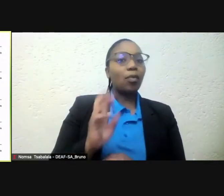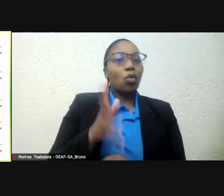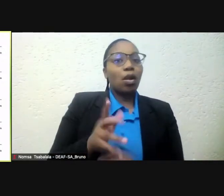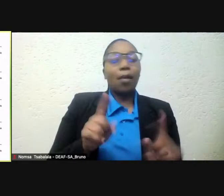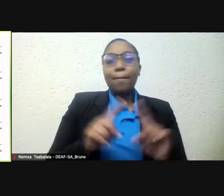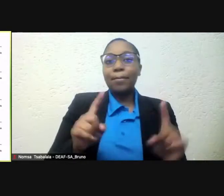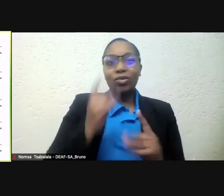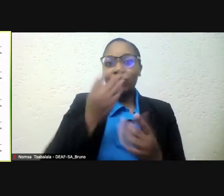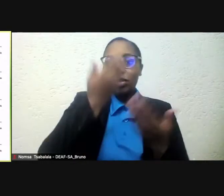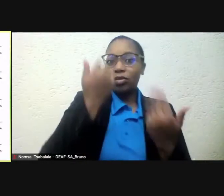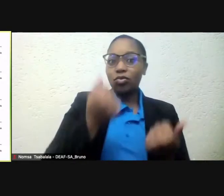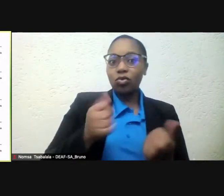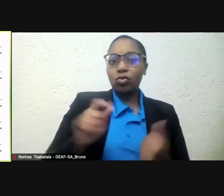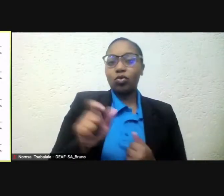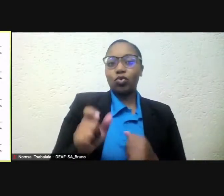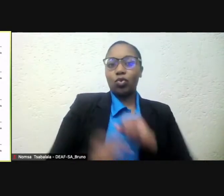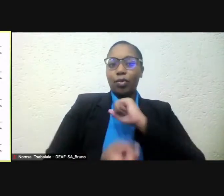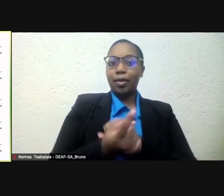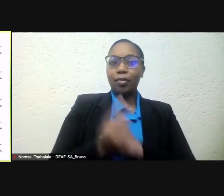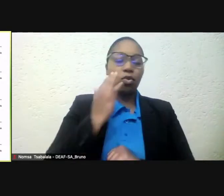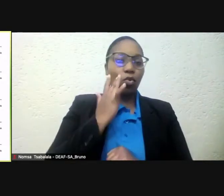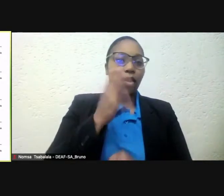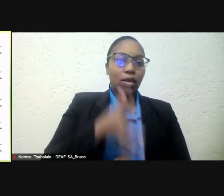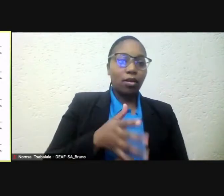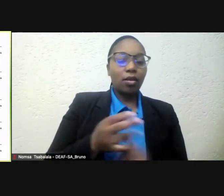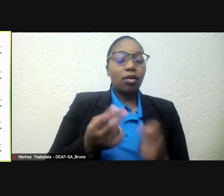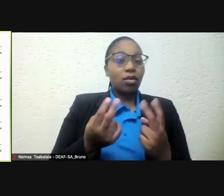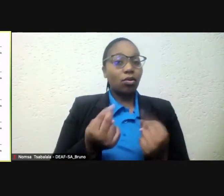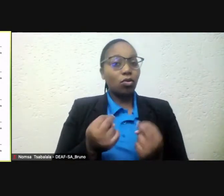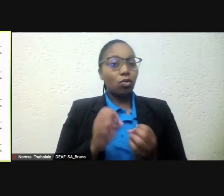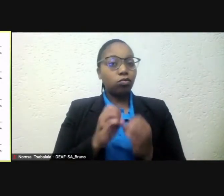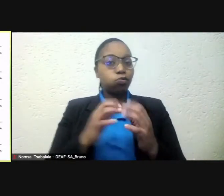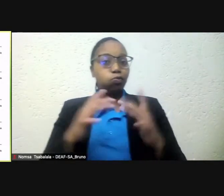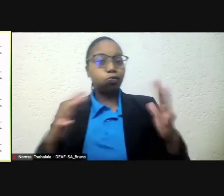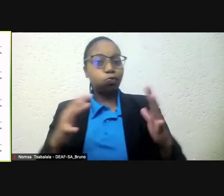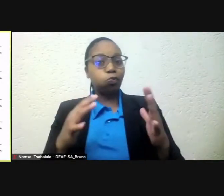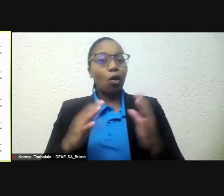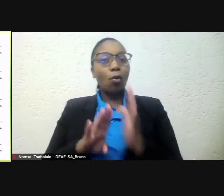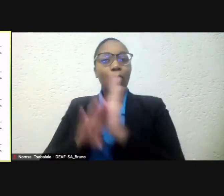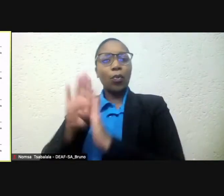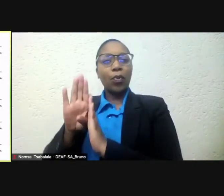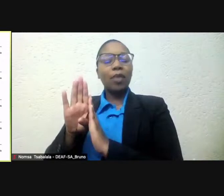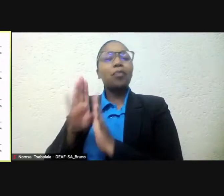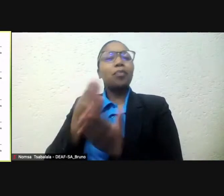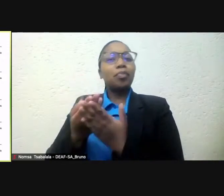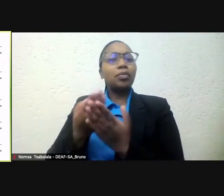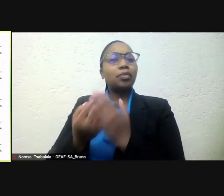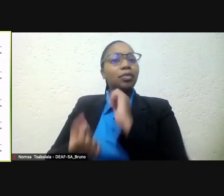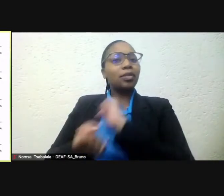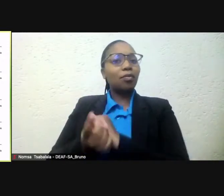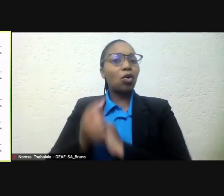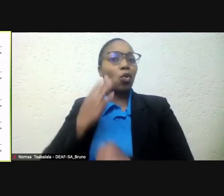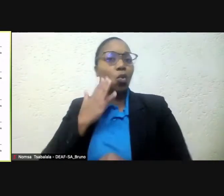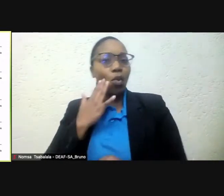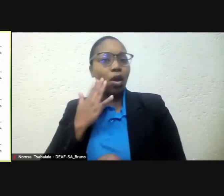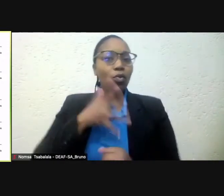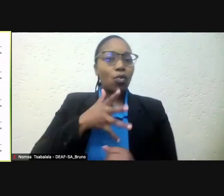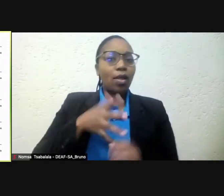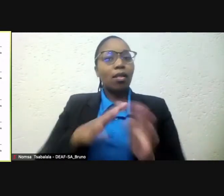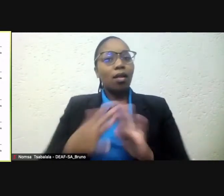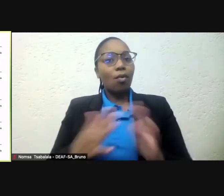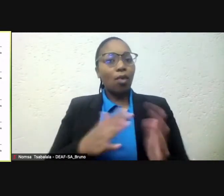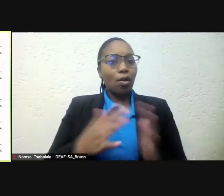what special characteristics the new wave would take in terms of whether there would be variants and what would be the